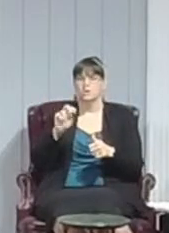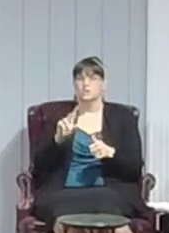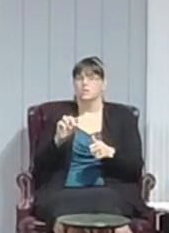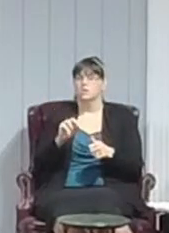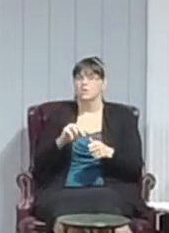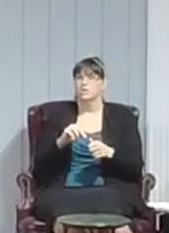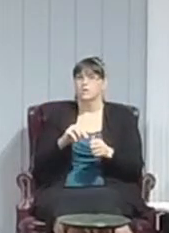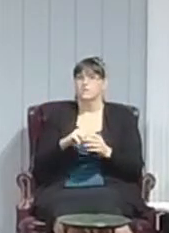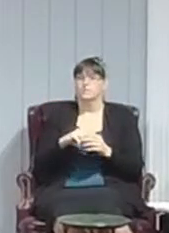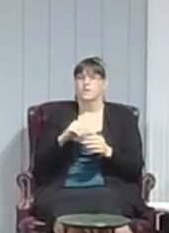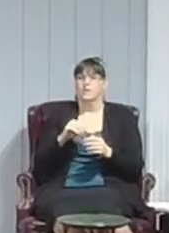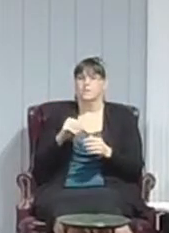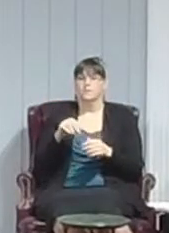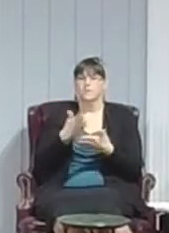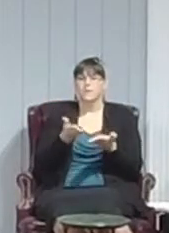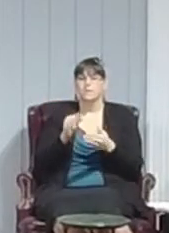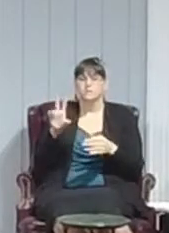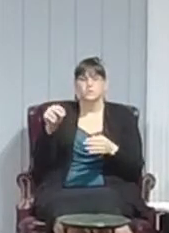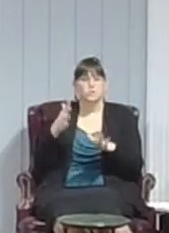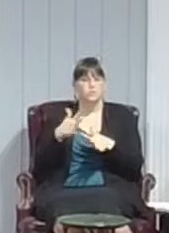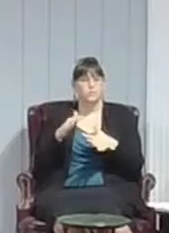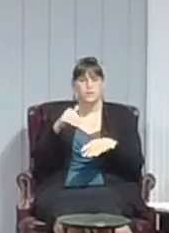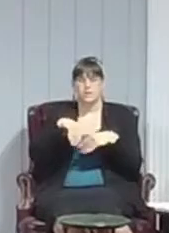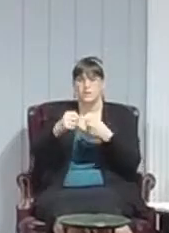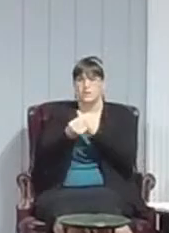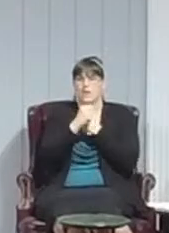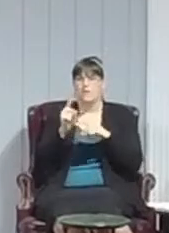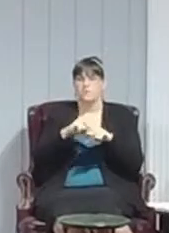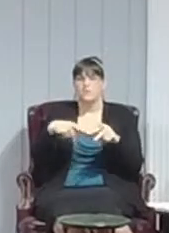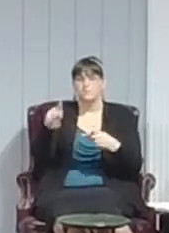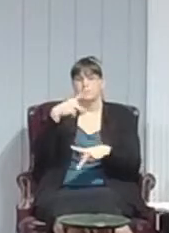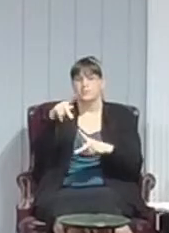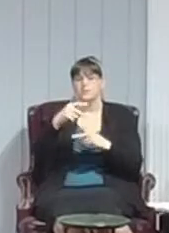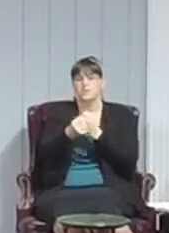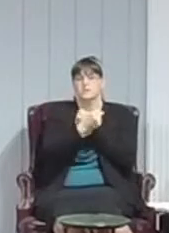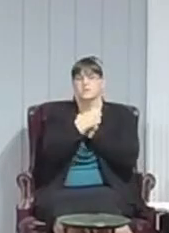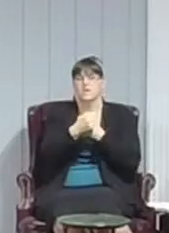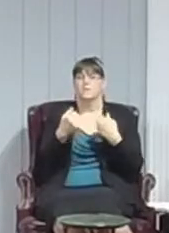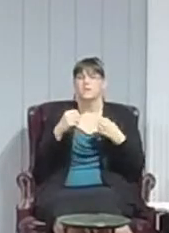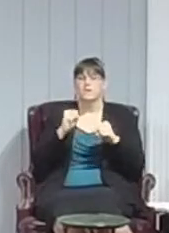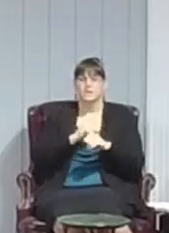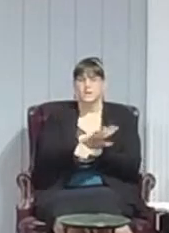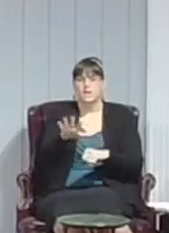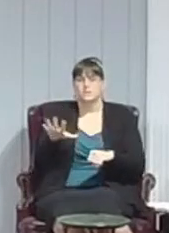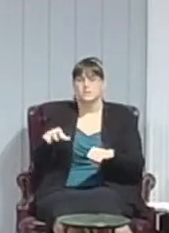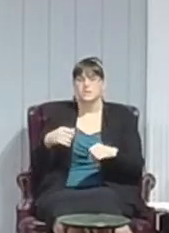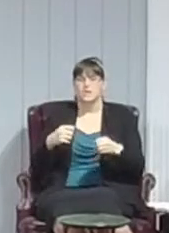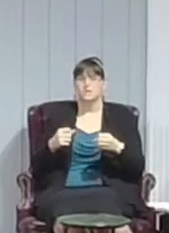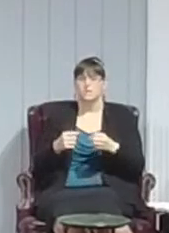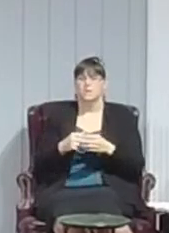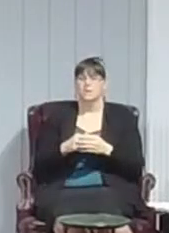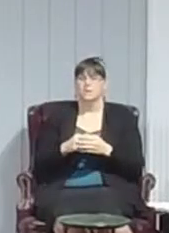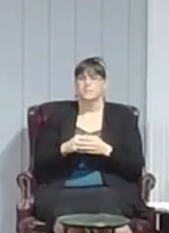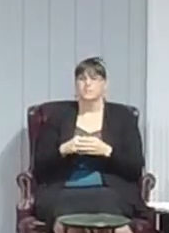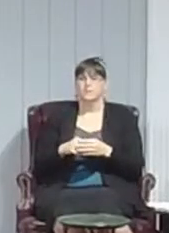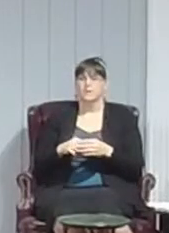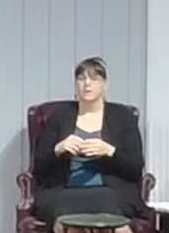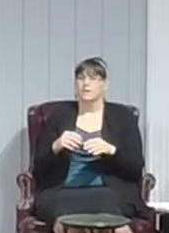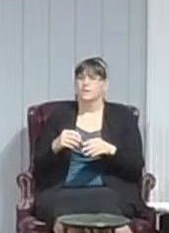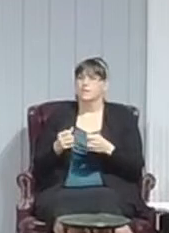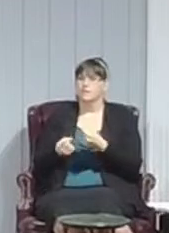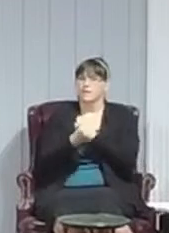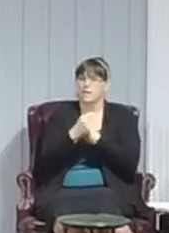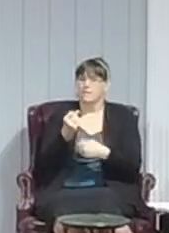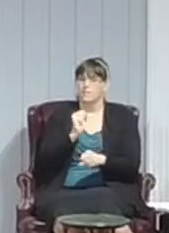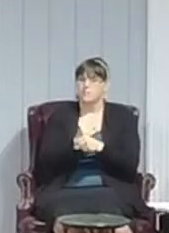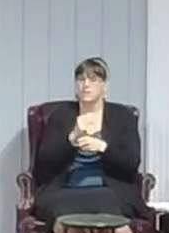fear in love, but perfect love casteth out fear, because fear hath torment. He that feareth is not made perfect. If you're afraid of bees, it